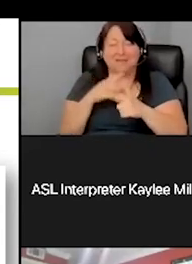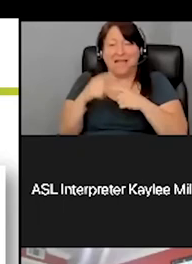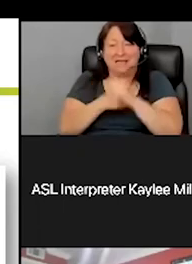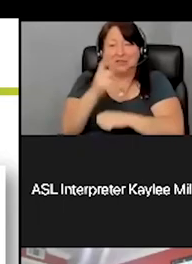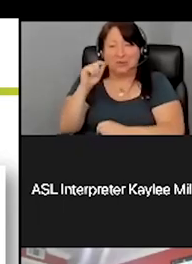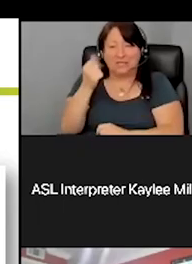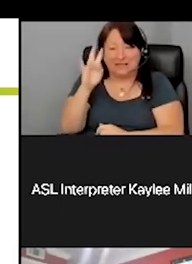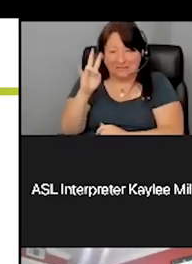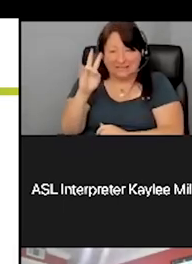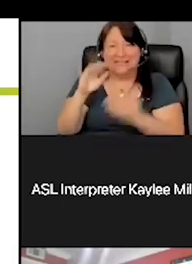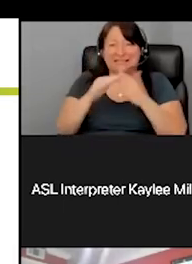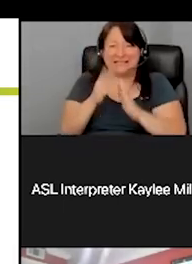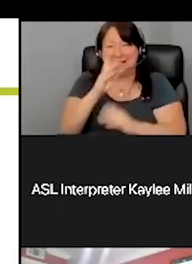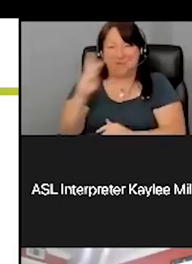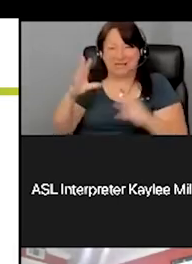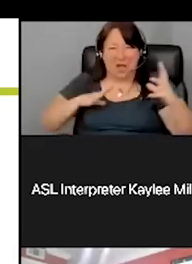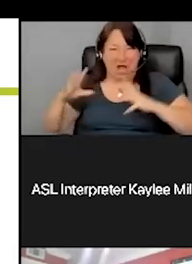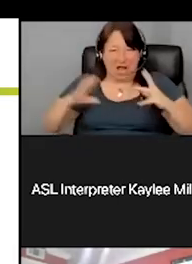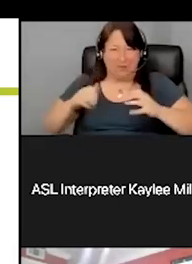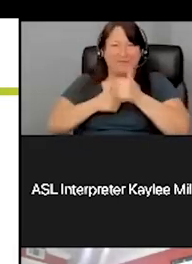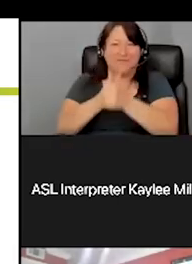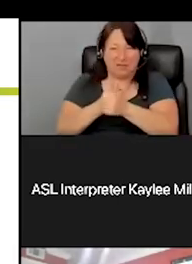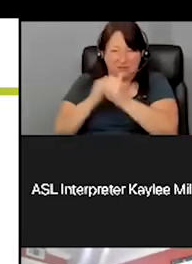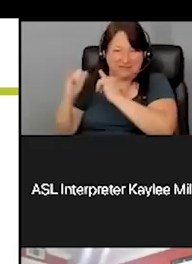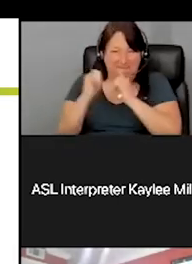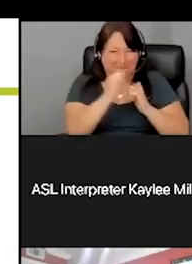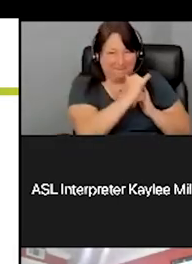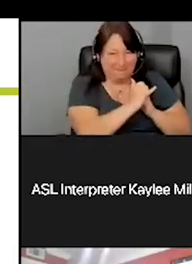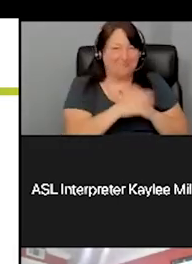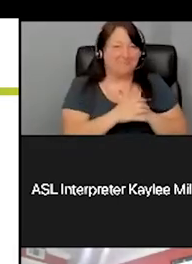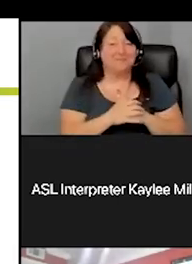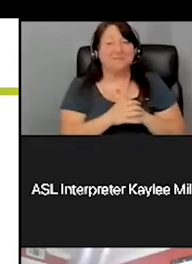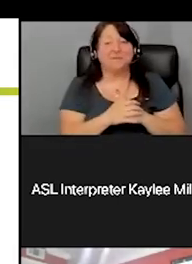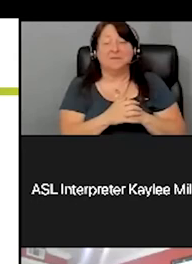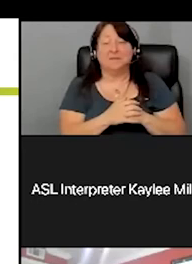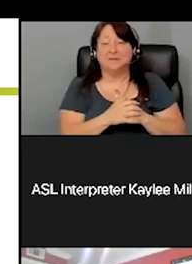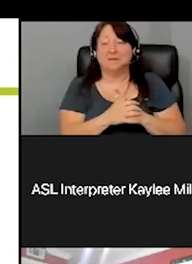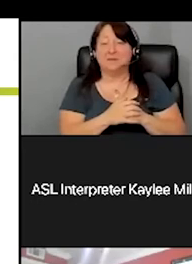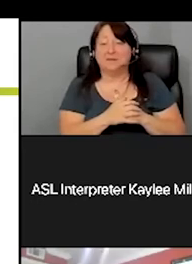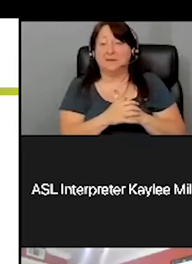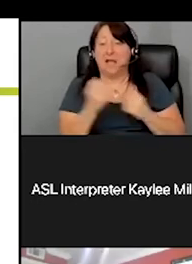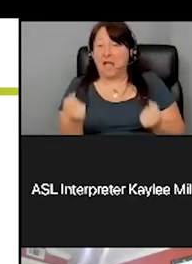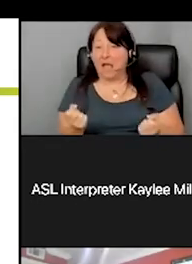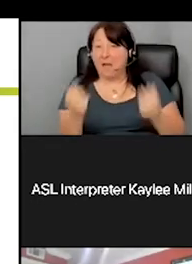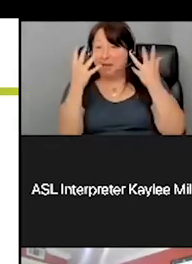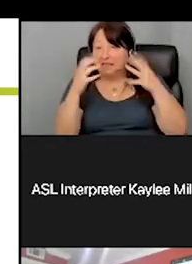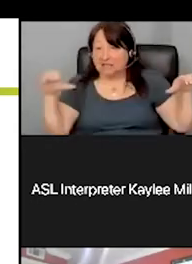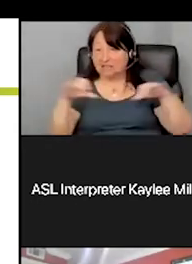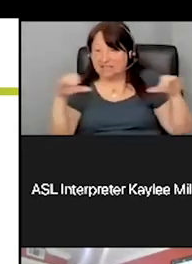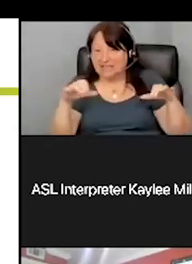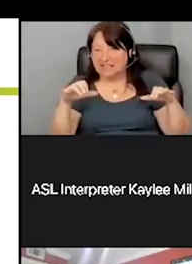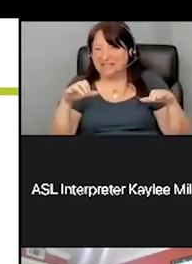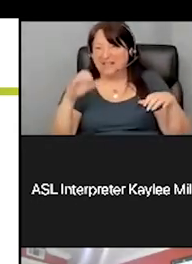city of West Hollywood did the same thing. The numbers are not as significant in terms of how much they have done. These are a